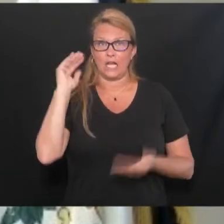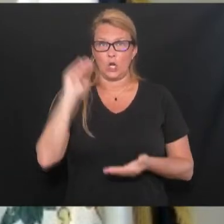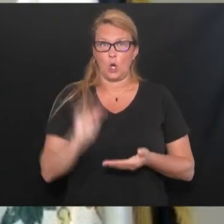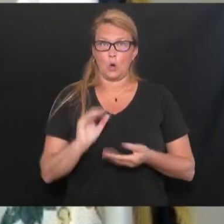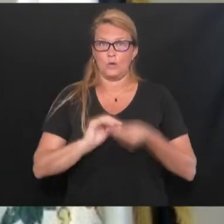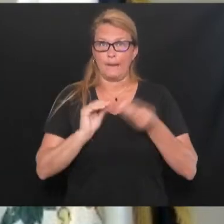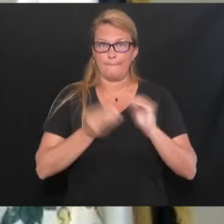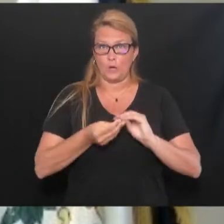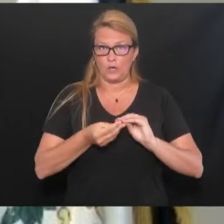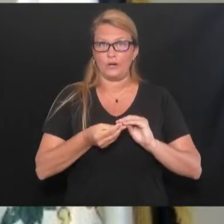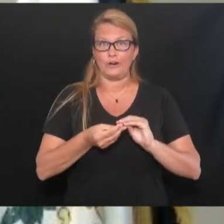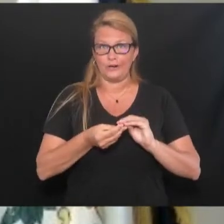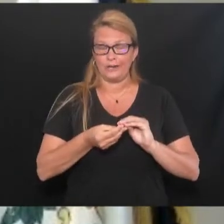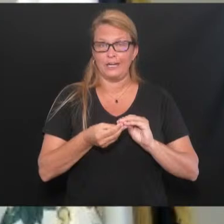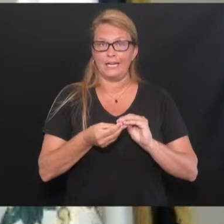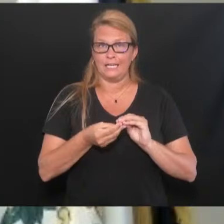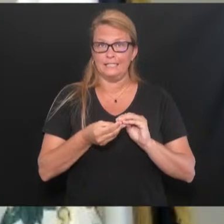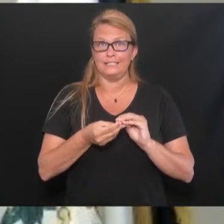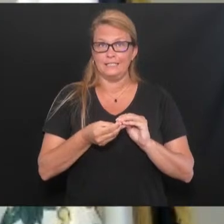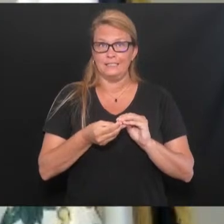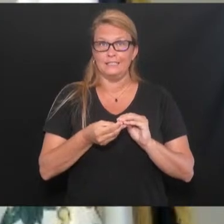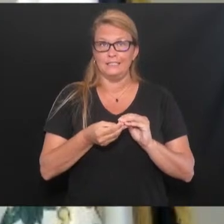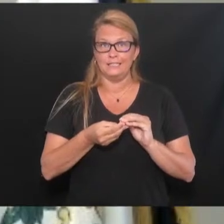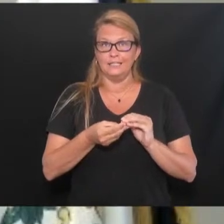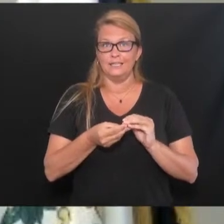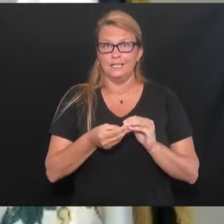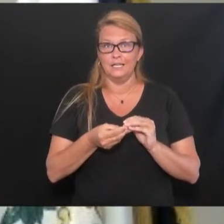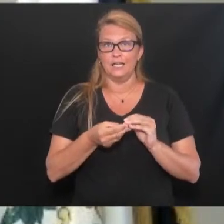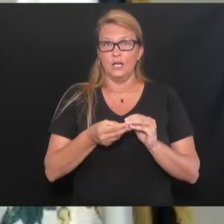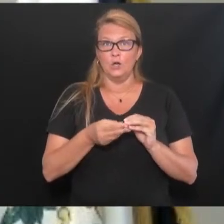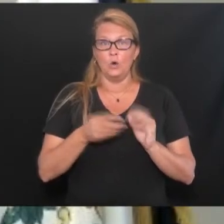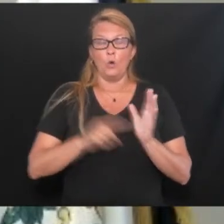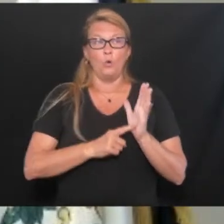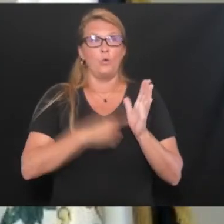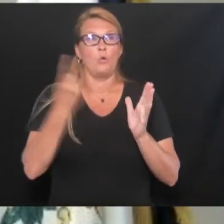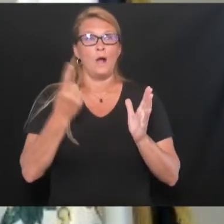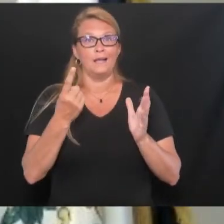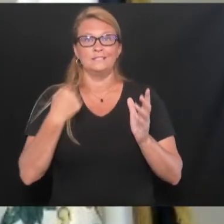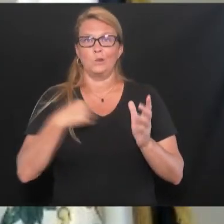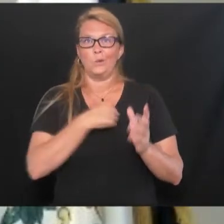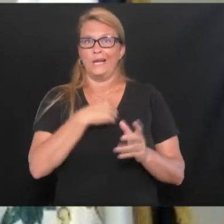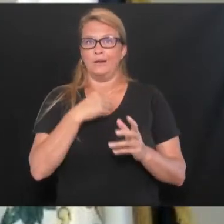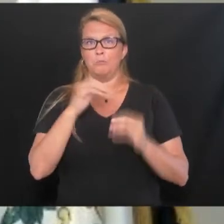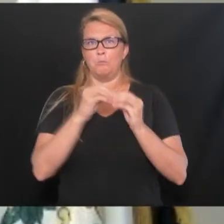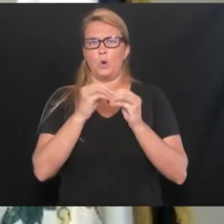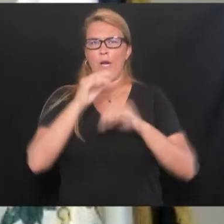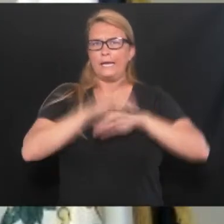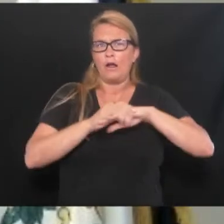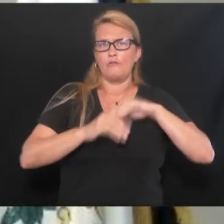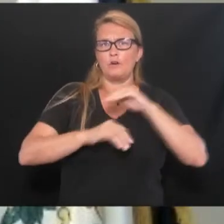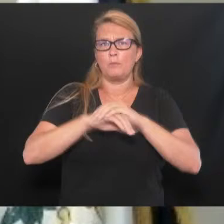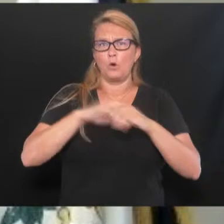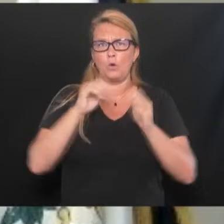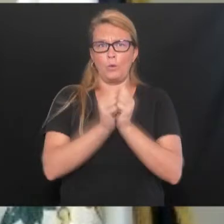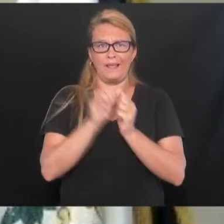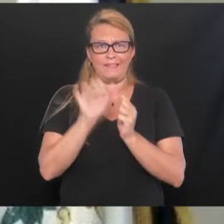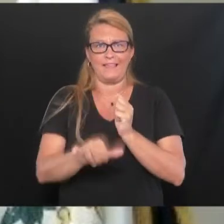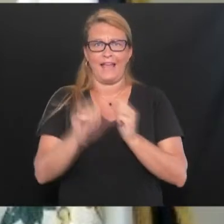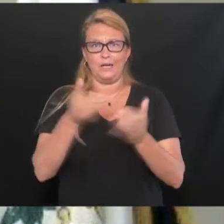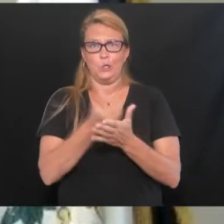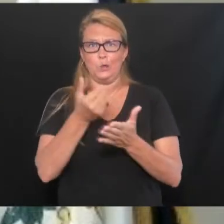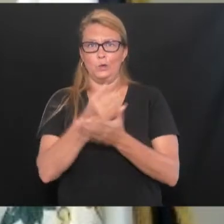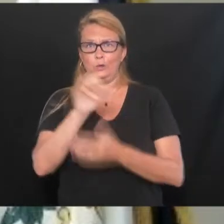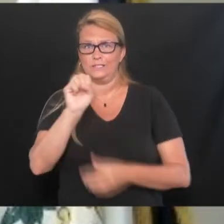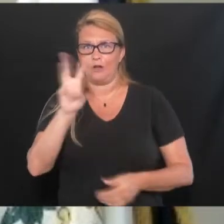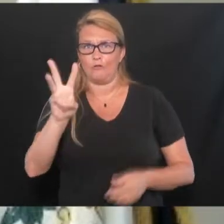surveillance system. As end users get comfortable with the updates, this will speed up the production level. On the next